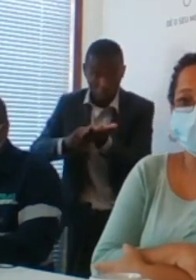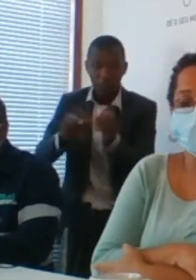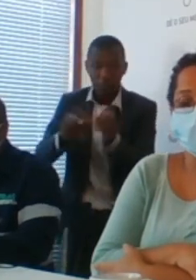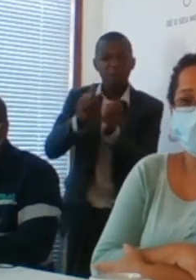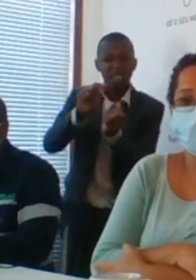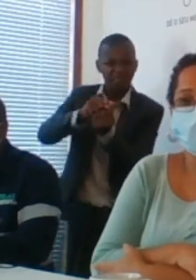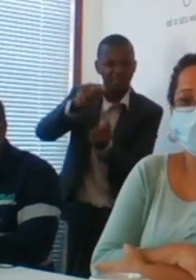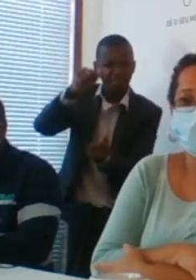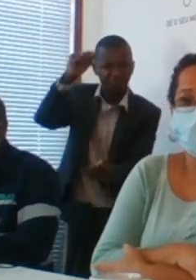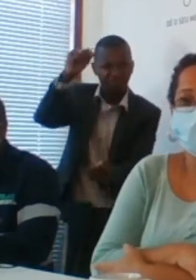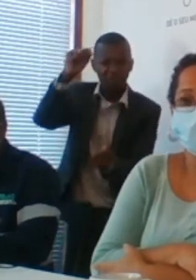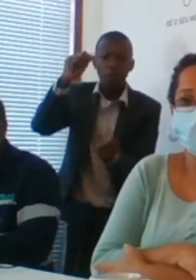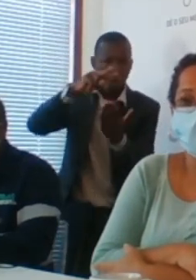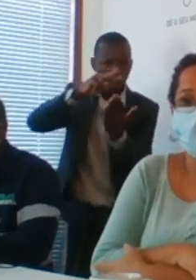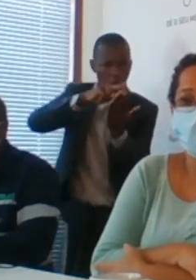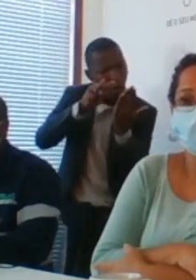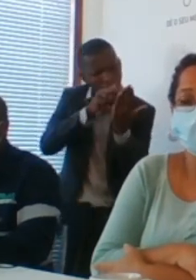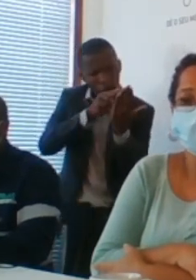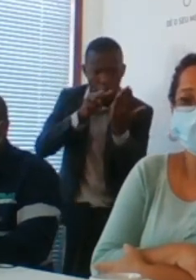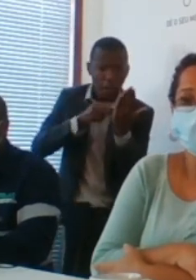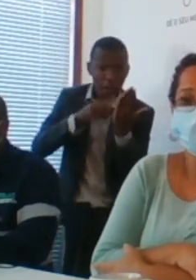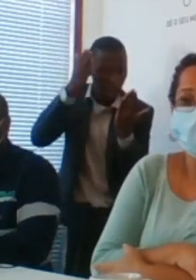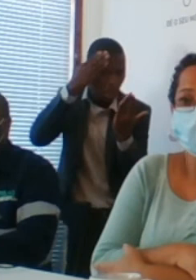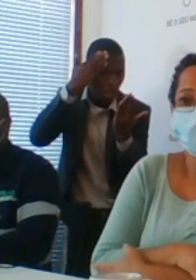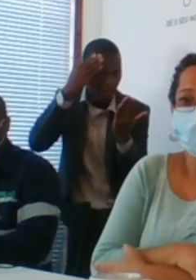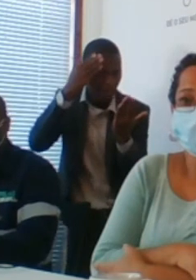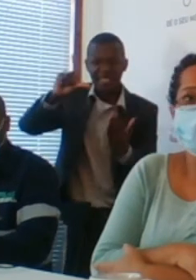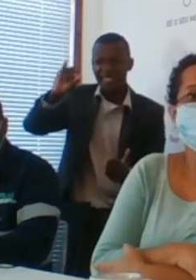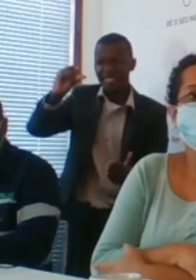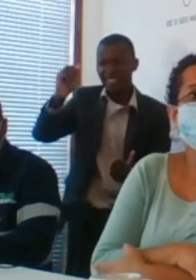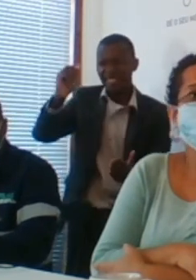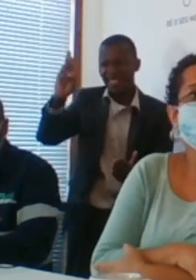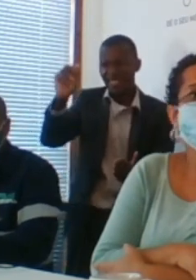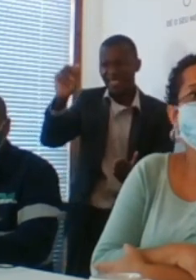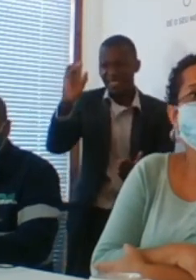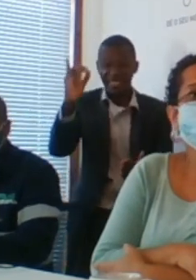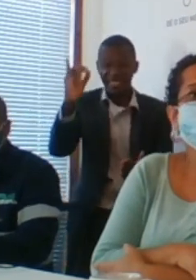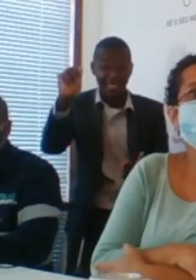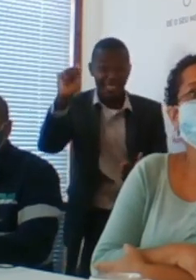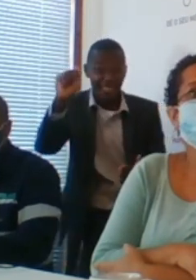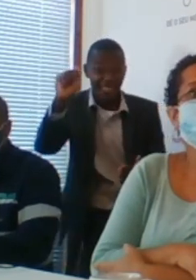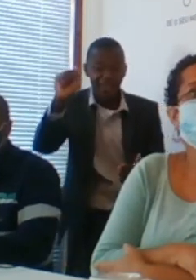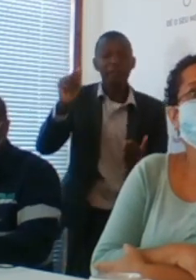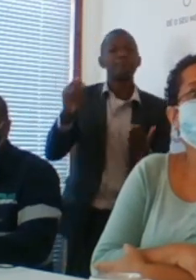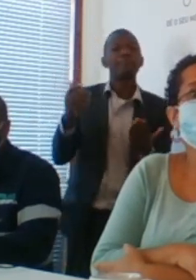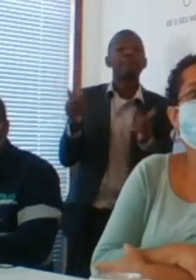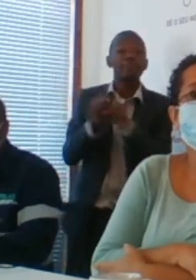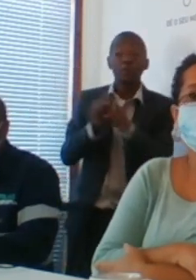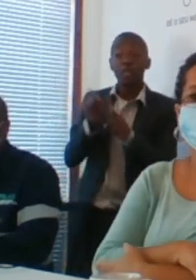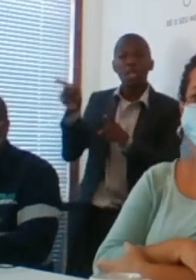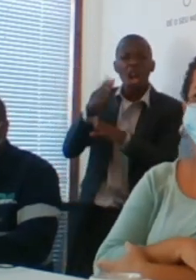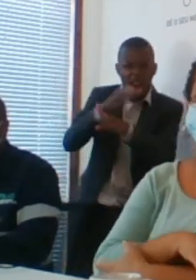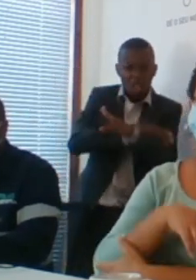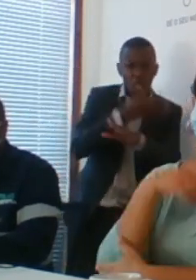certificates of literacy qualification of the level required according to the course being applied for, not having benefited